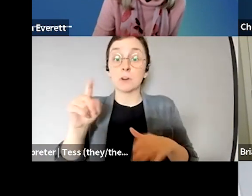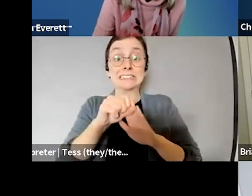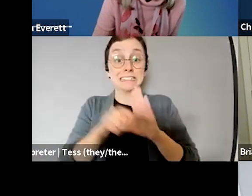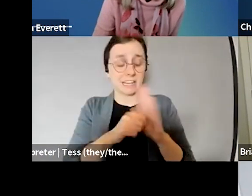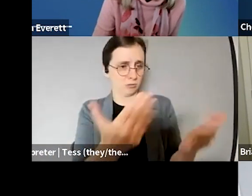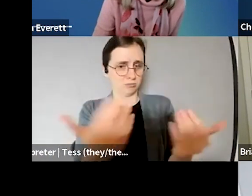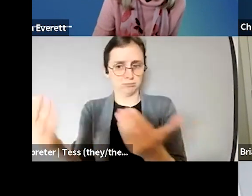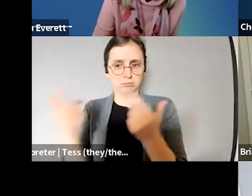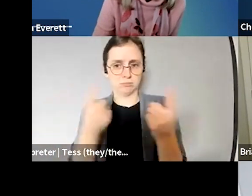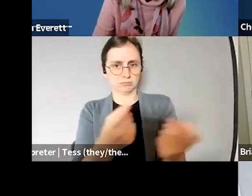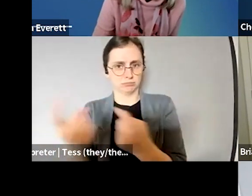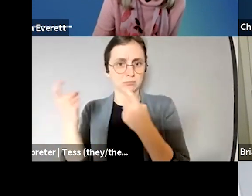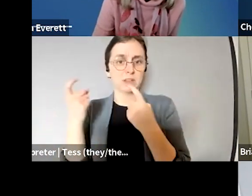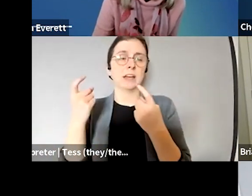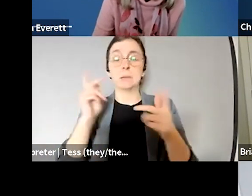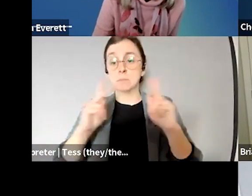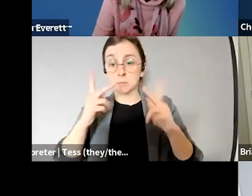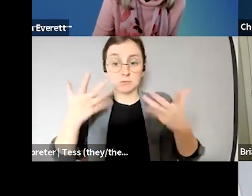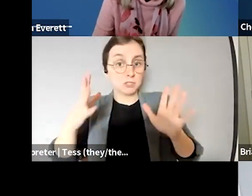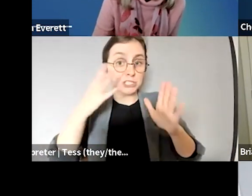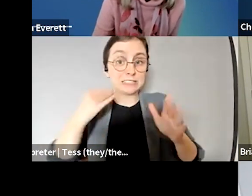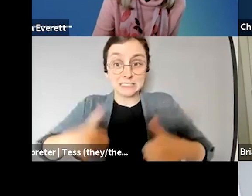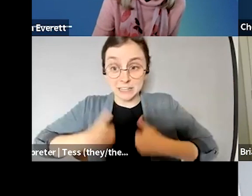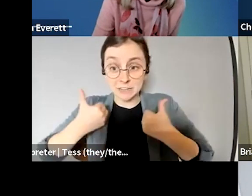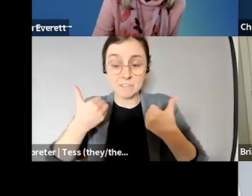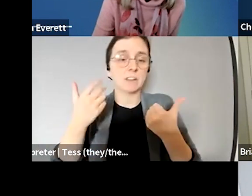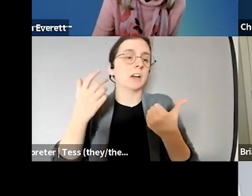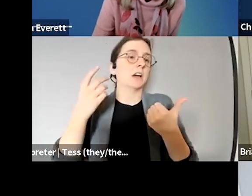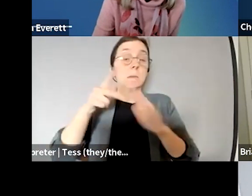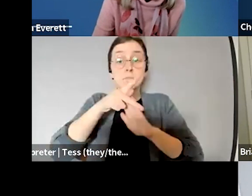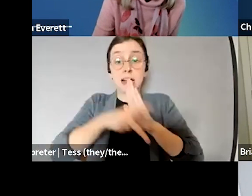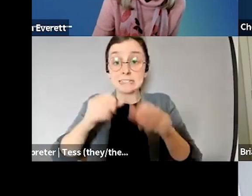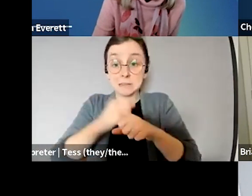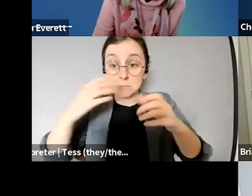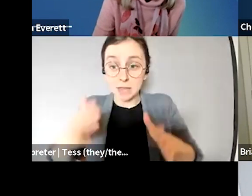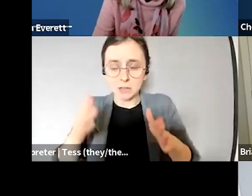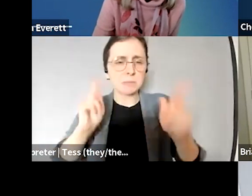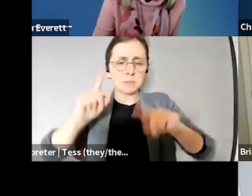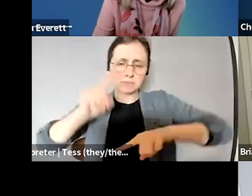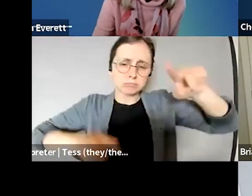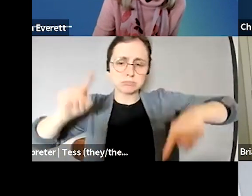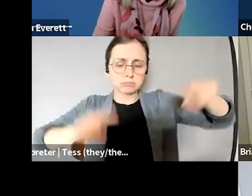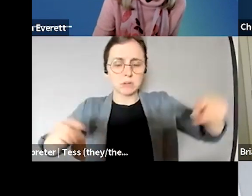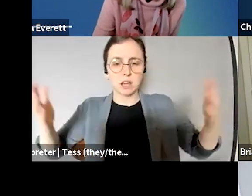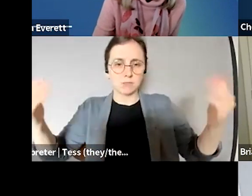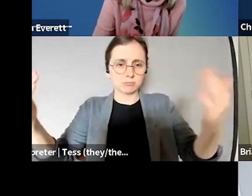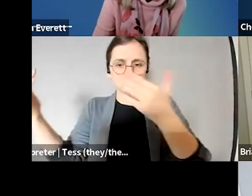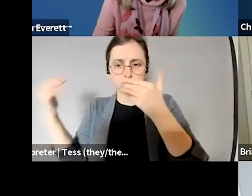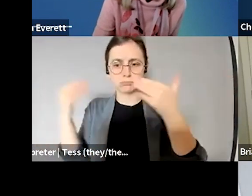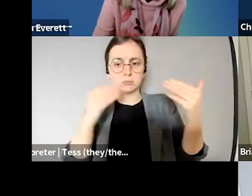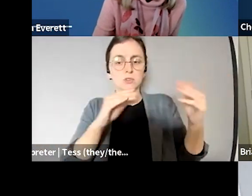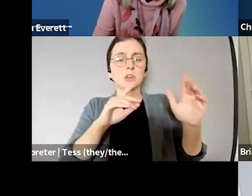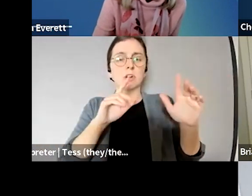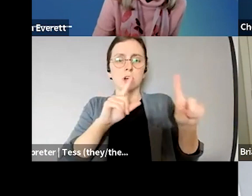experience, policymakers, the whole gamut, to begin to survey the landscape in their state for those three prongs